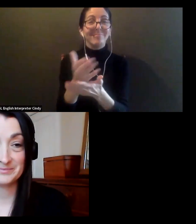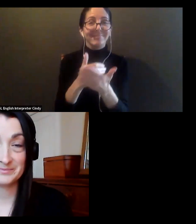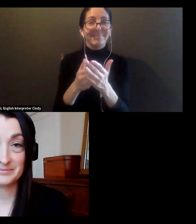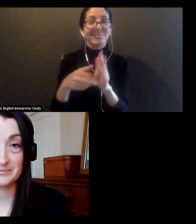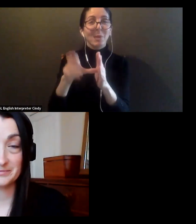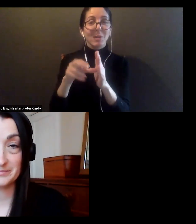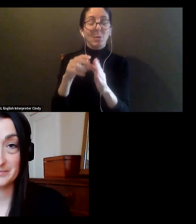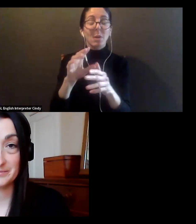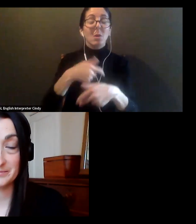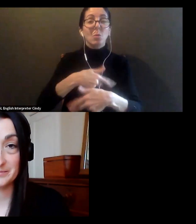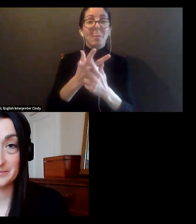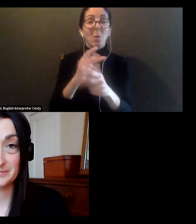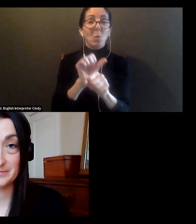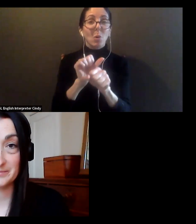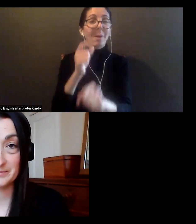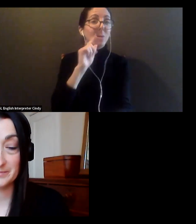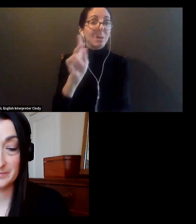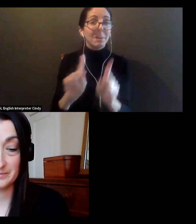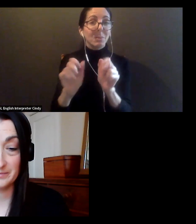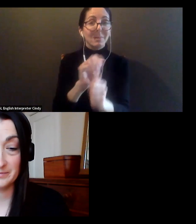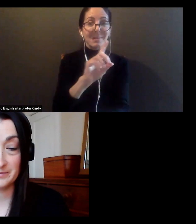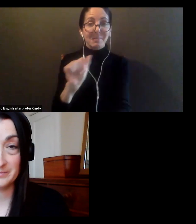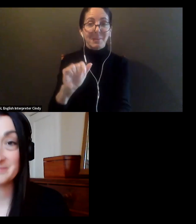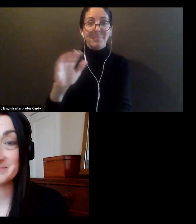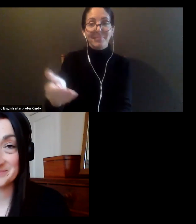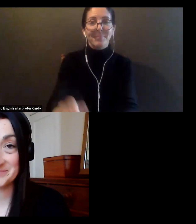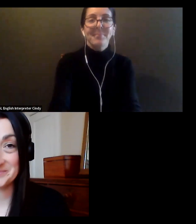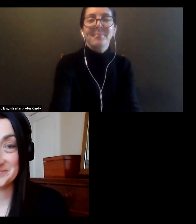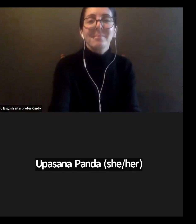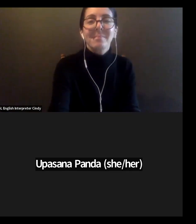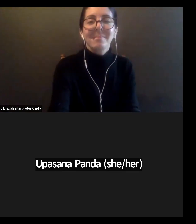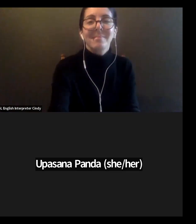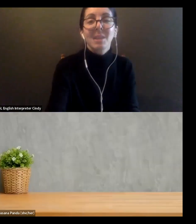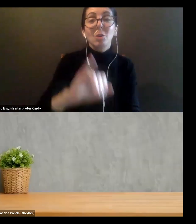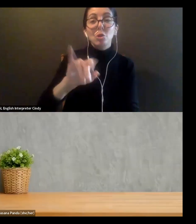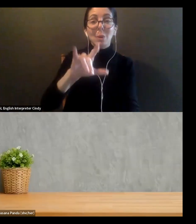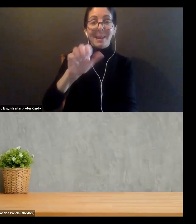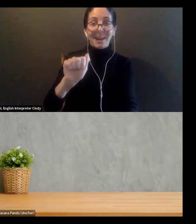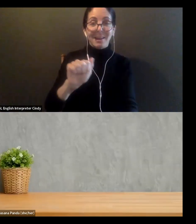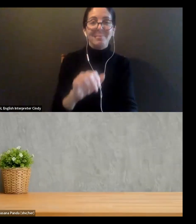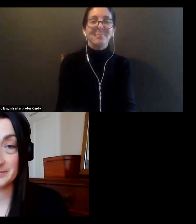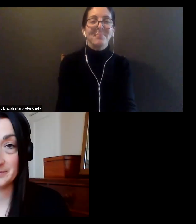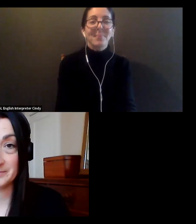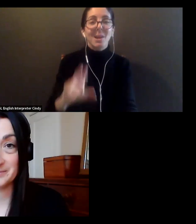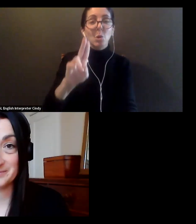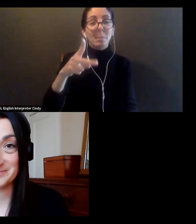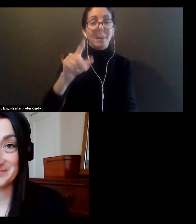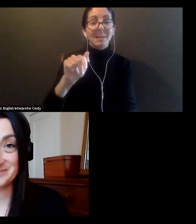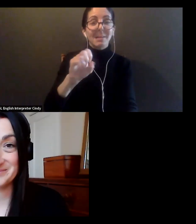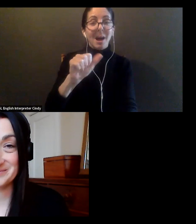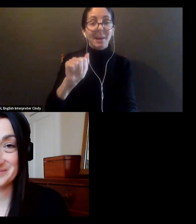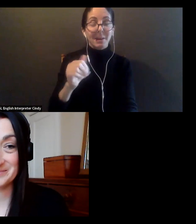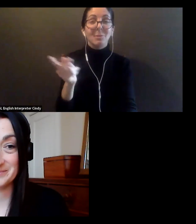work for people with disabilities. So I am going to invite Julia and Upasana to please share their